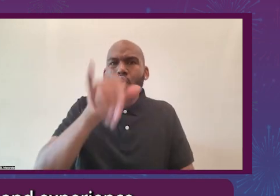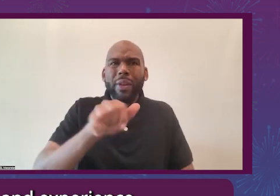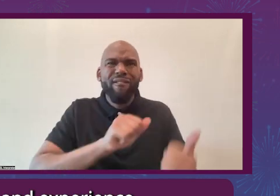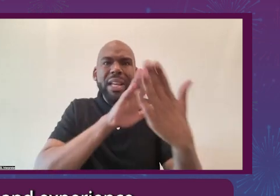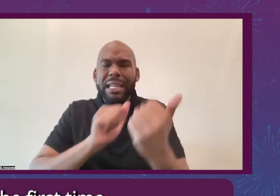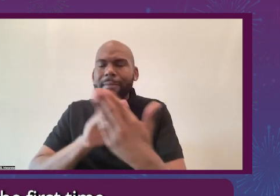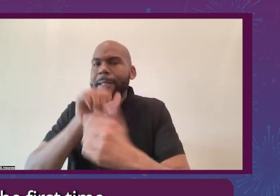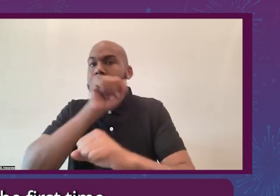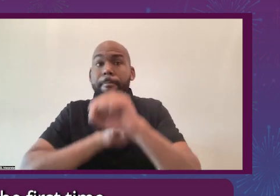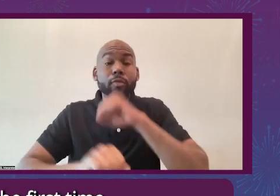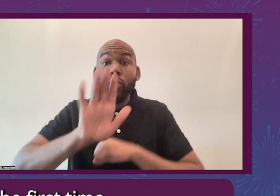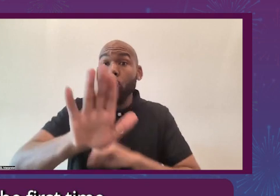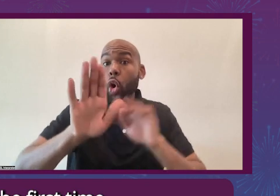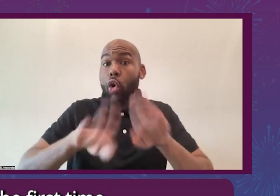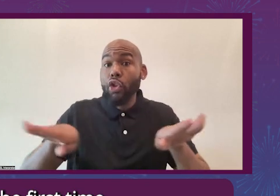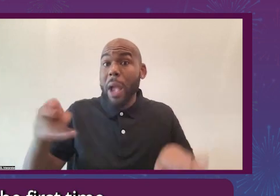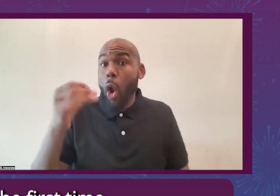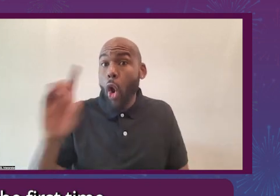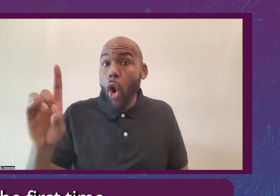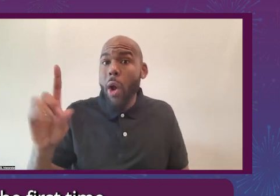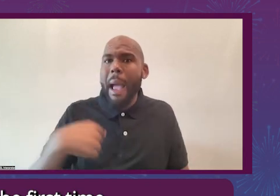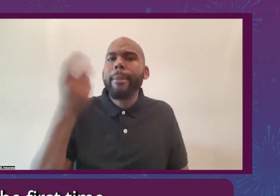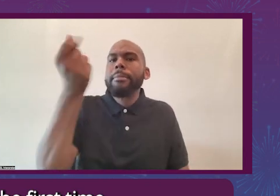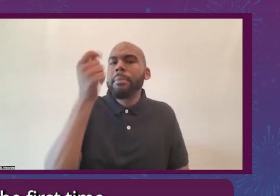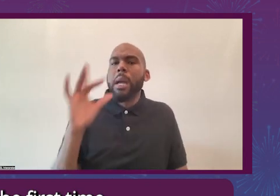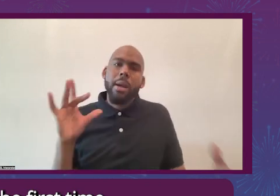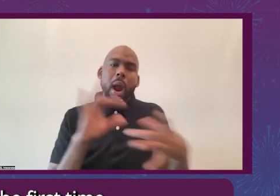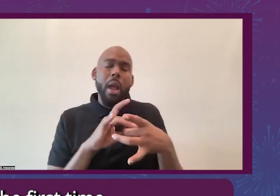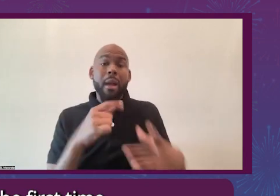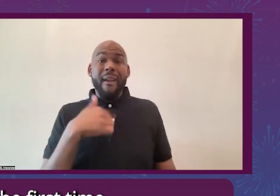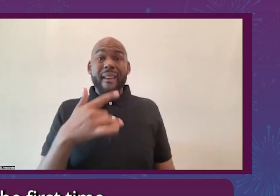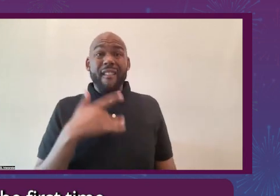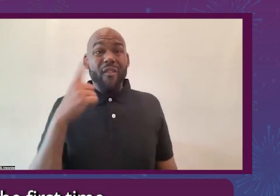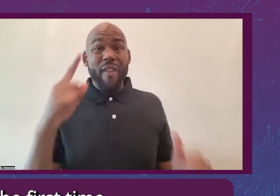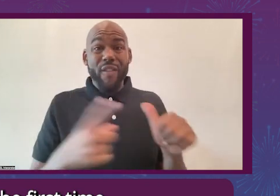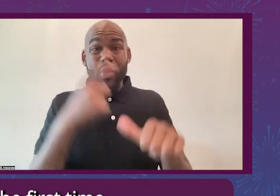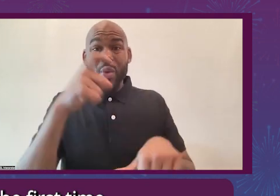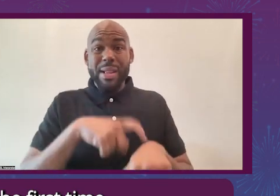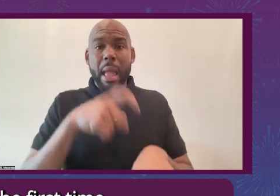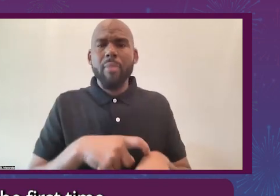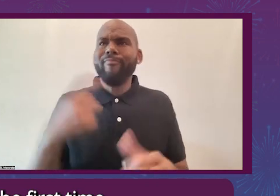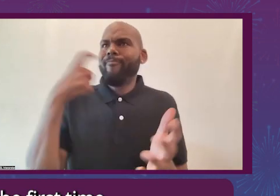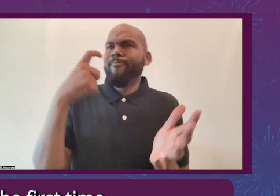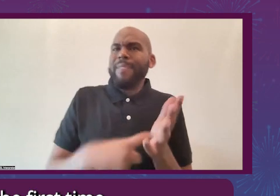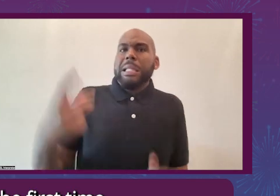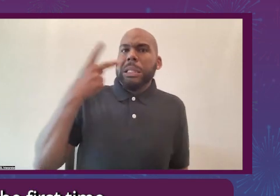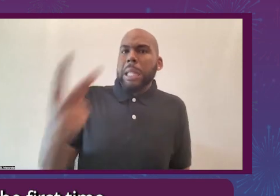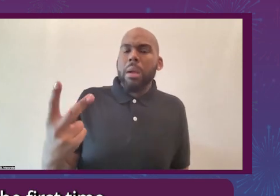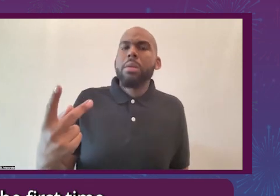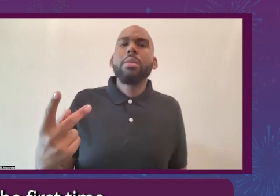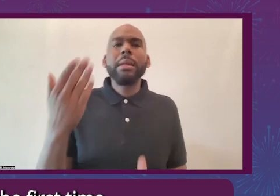is something that I just immediately connected with. And I felt for the first time seen. I felt like someone